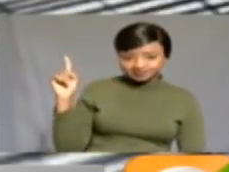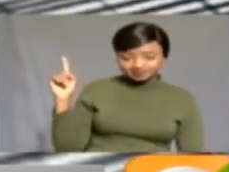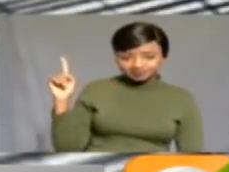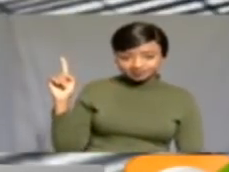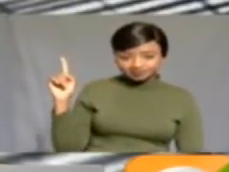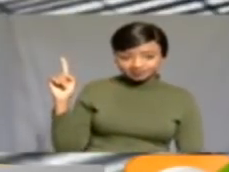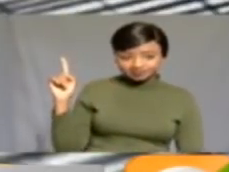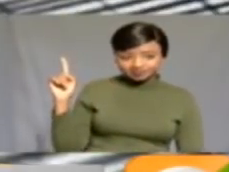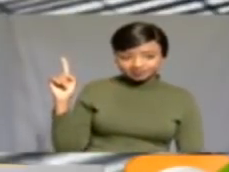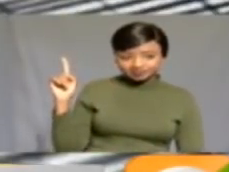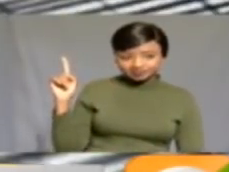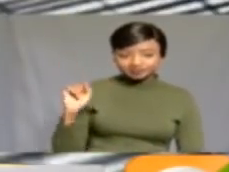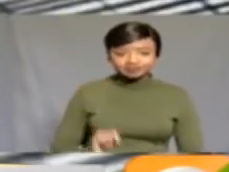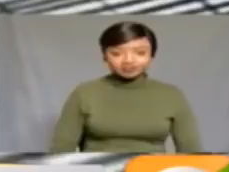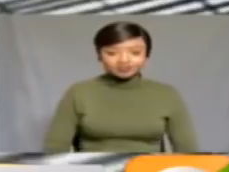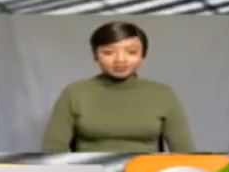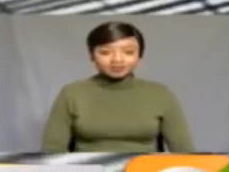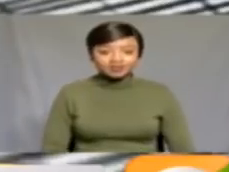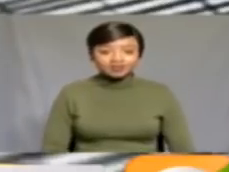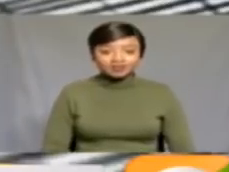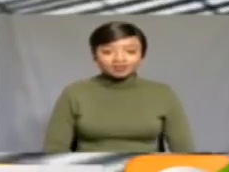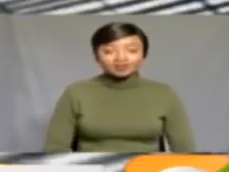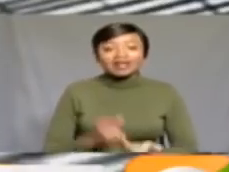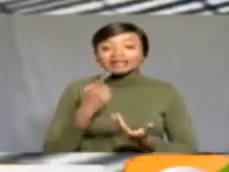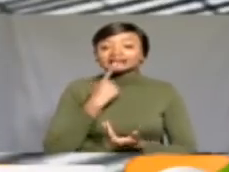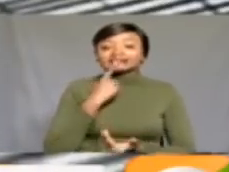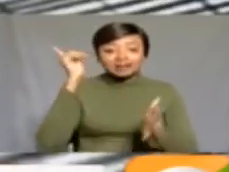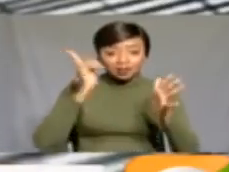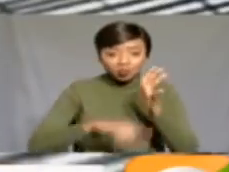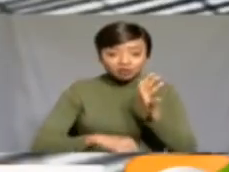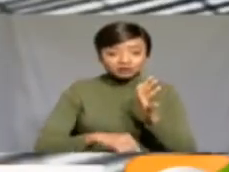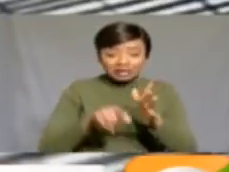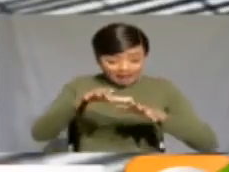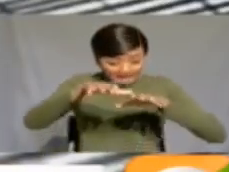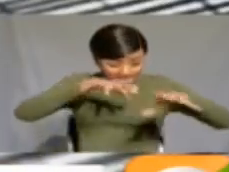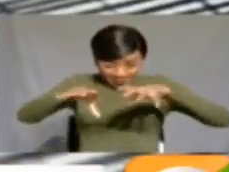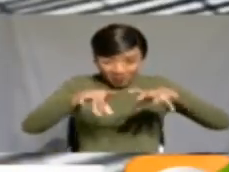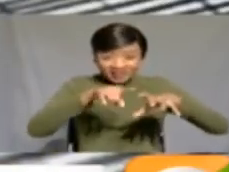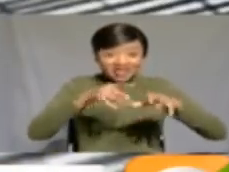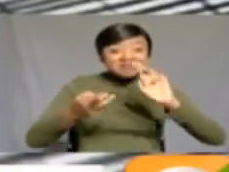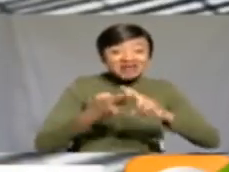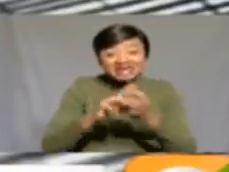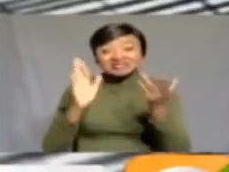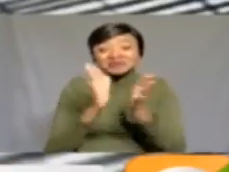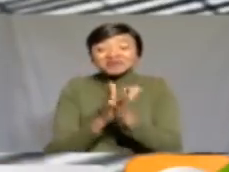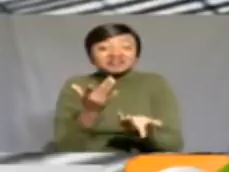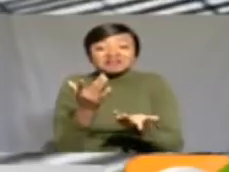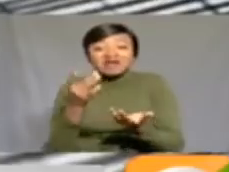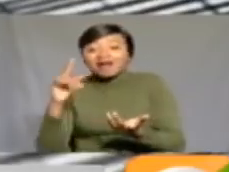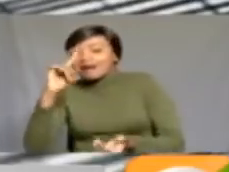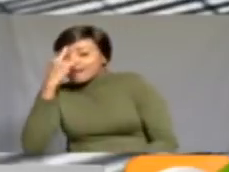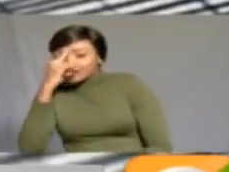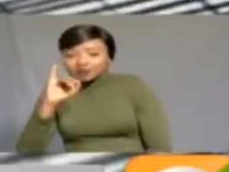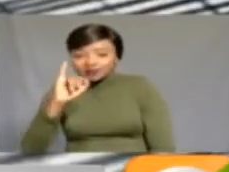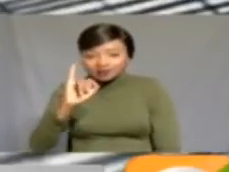at the Disaster Risk Reduction Unit of the Kenya Meteorological Department, the said earthquake is not related in any way with that of Indonesia.